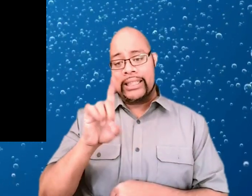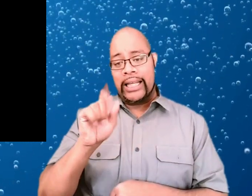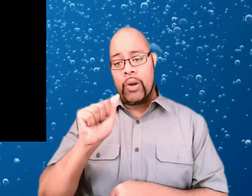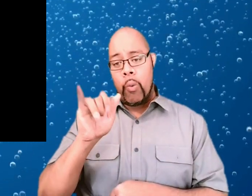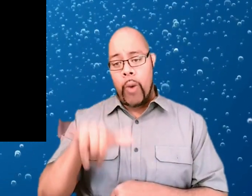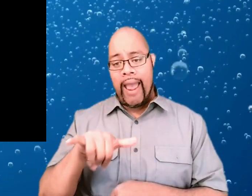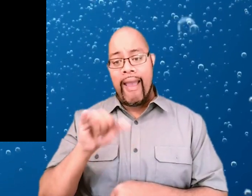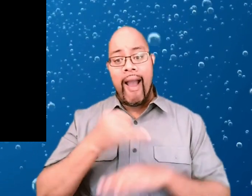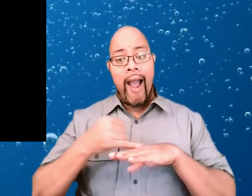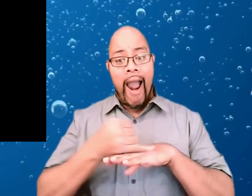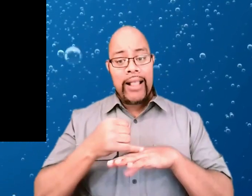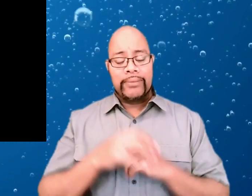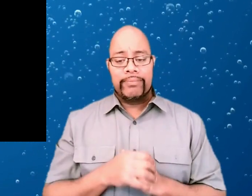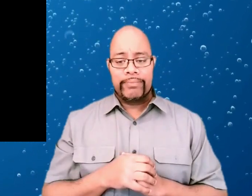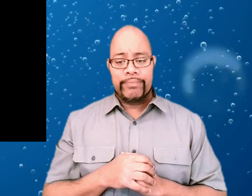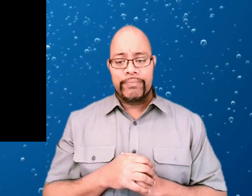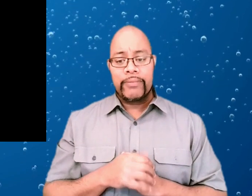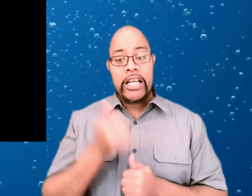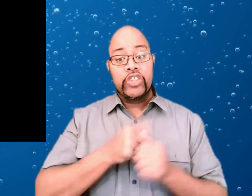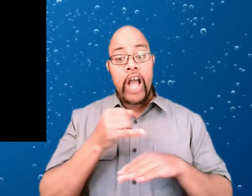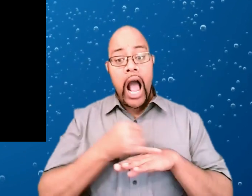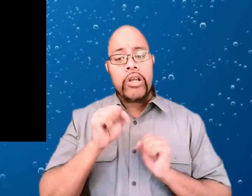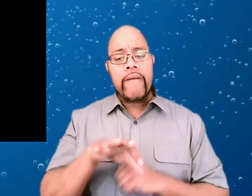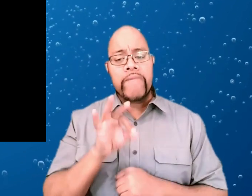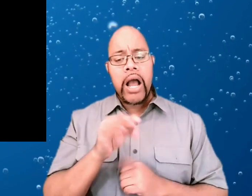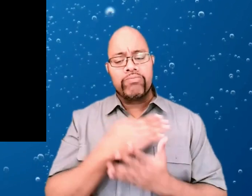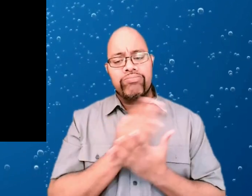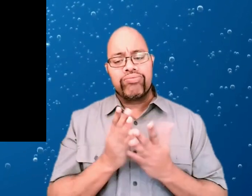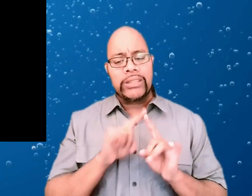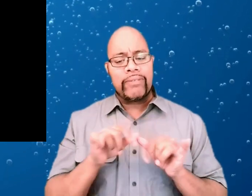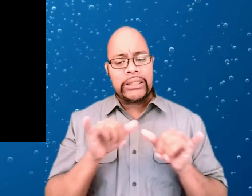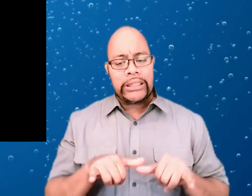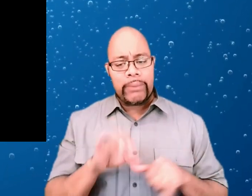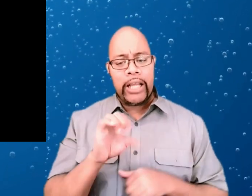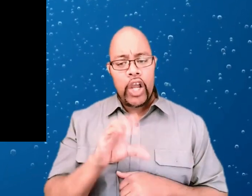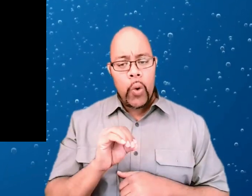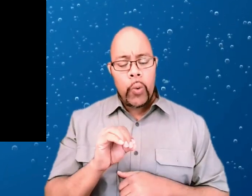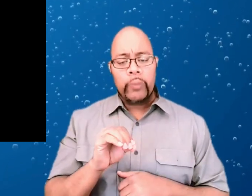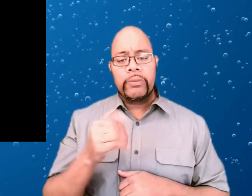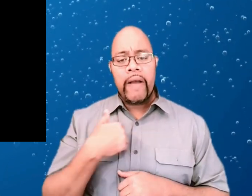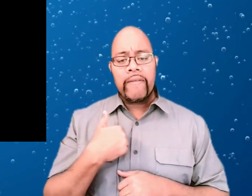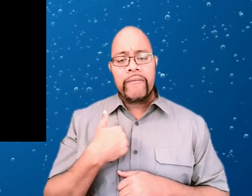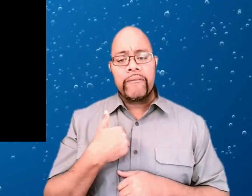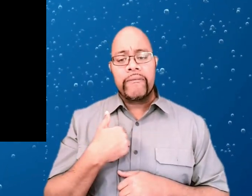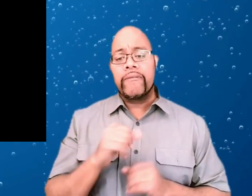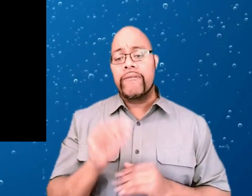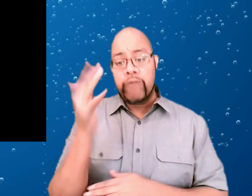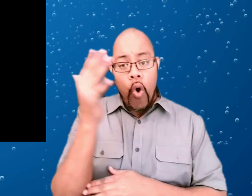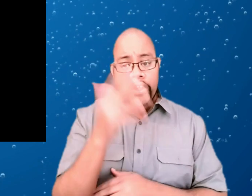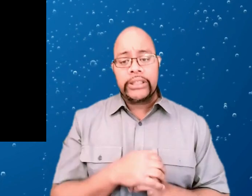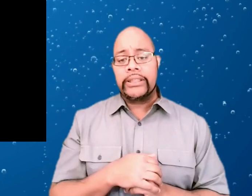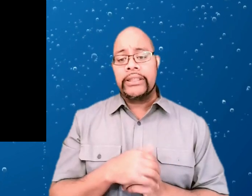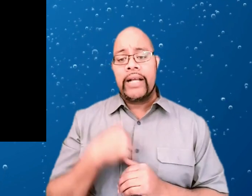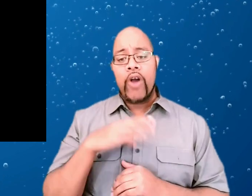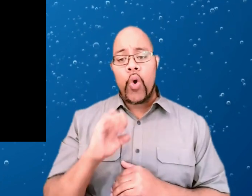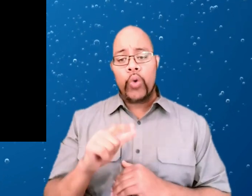worked on Skidaway Island. On each island, you can find a range of ecosystems from the maritime